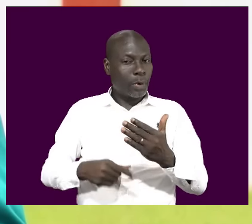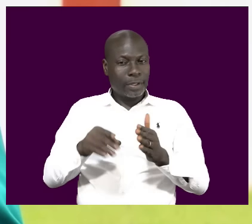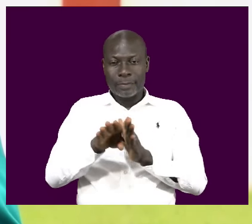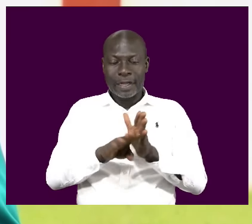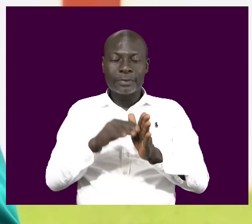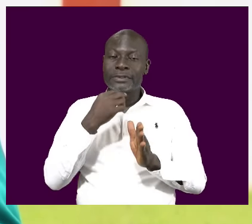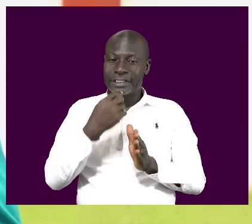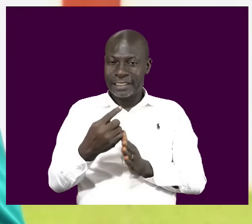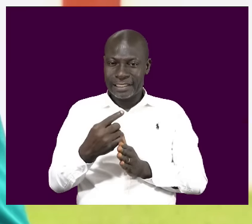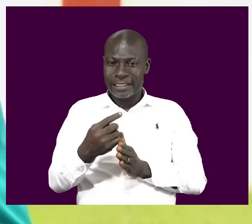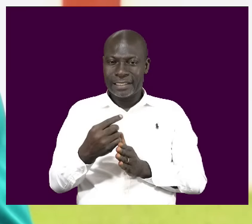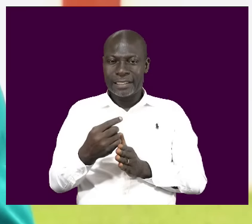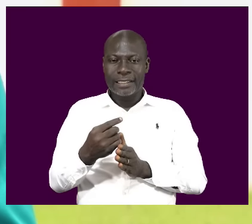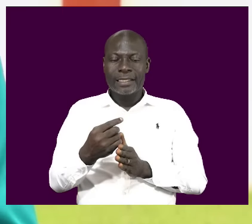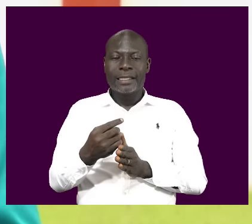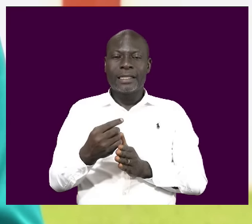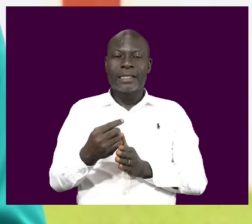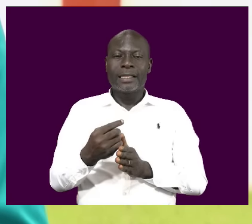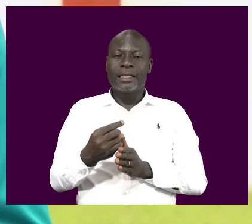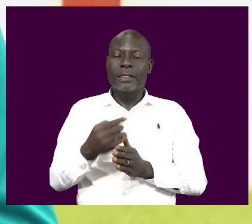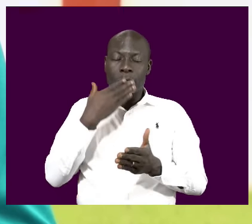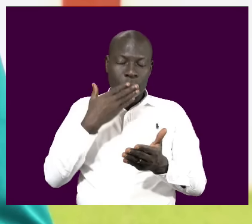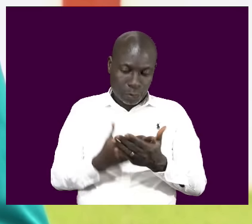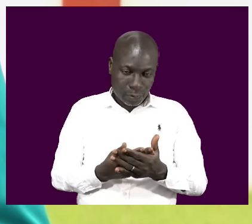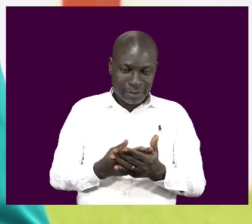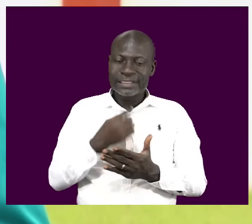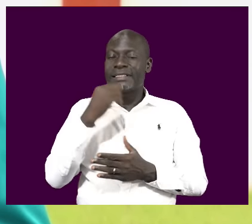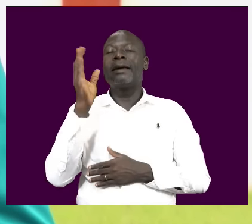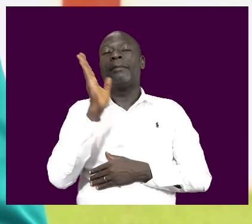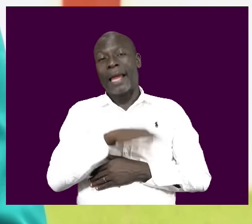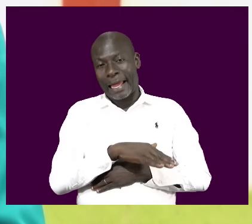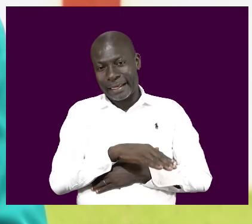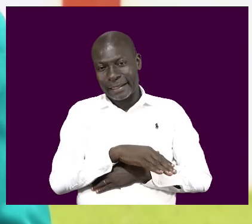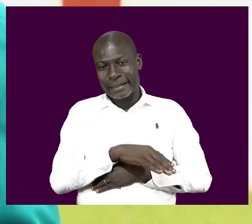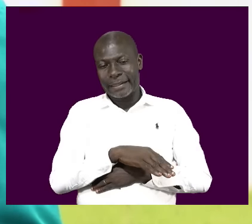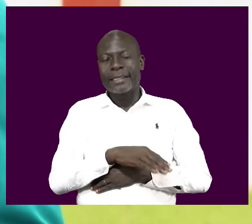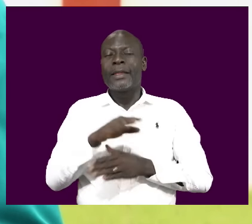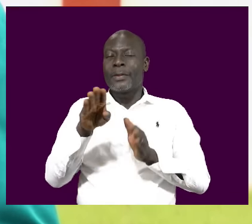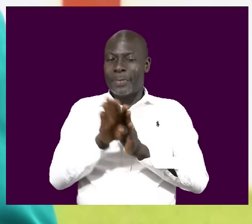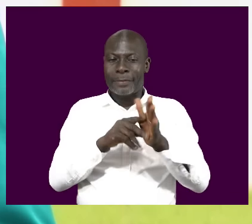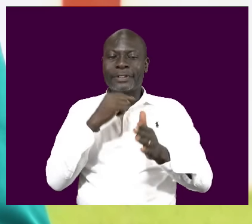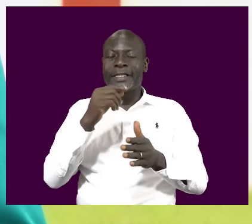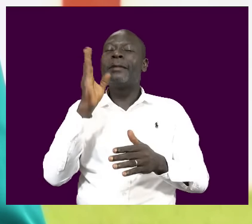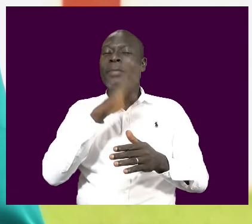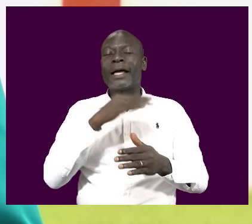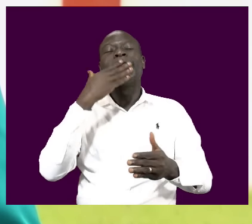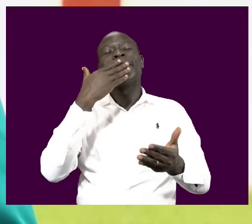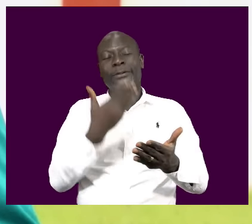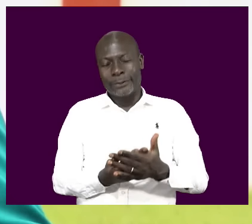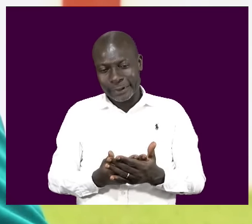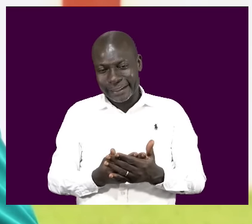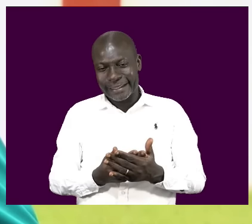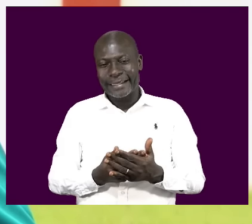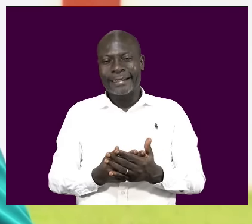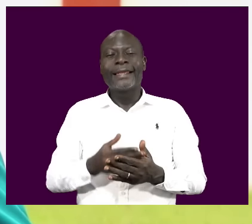ato ho no Bible se ade no eye gooda o se eye bad Bible se ade no ye bad o se eye gooda